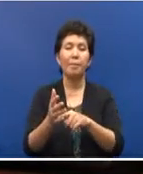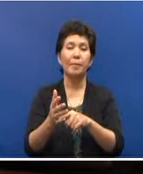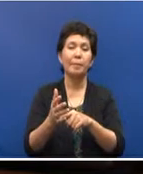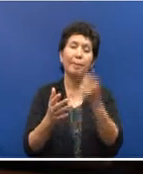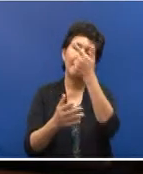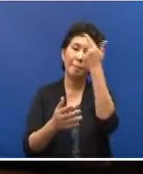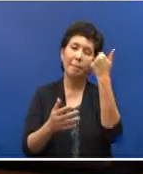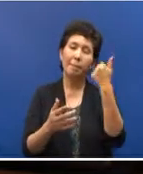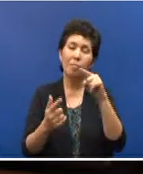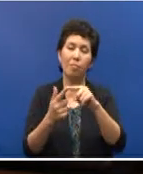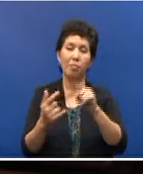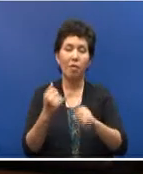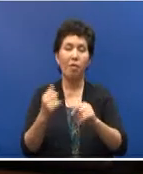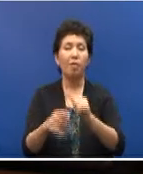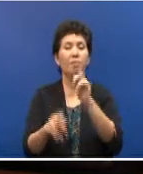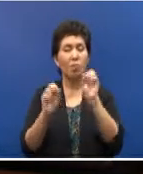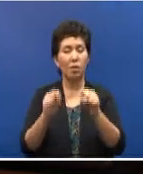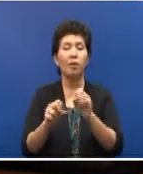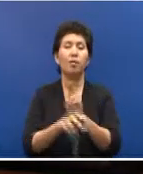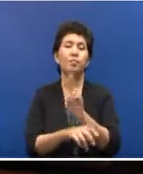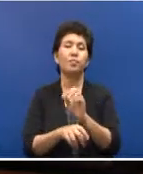is considered as functional.